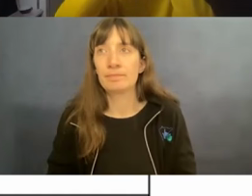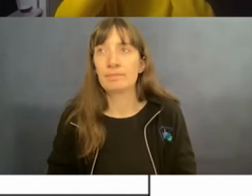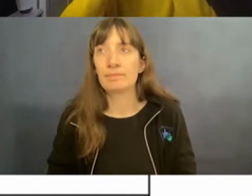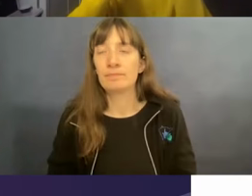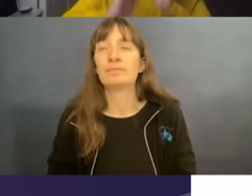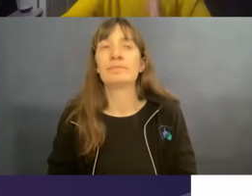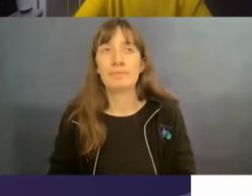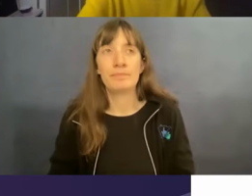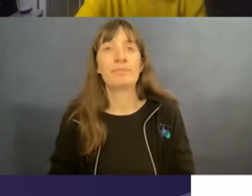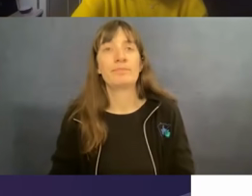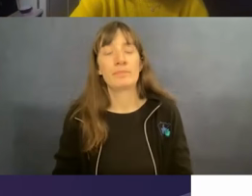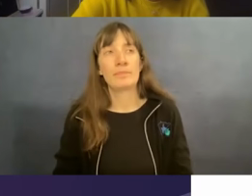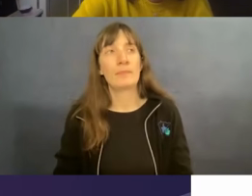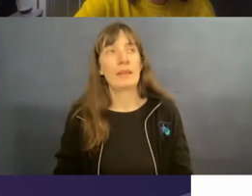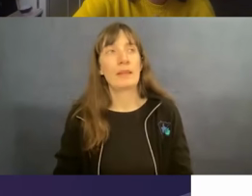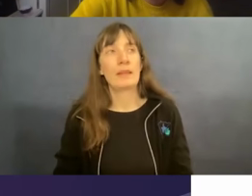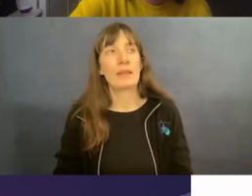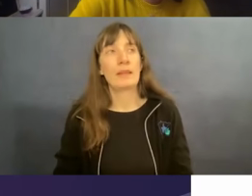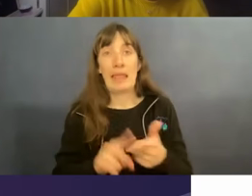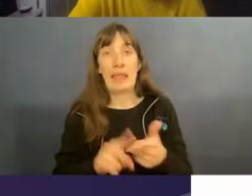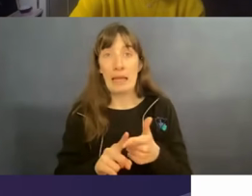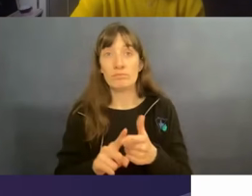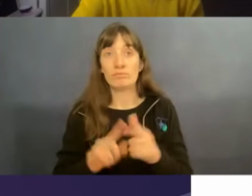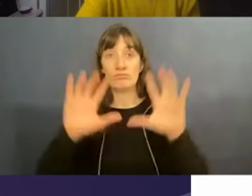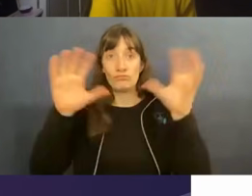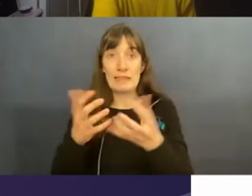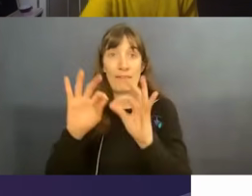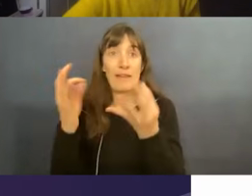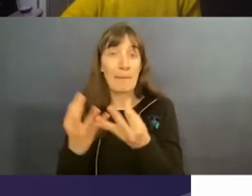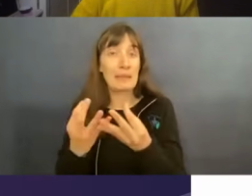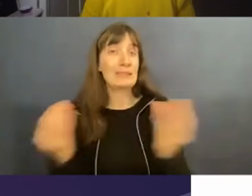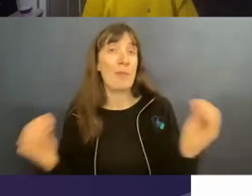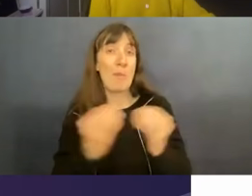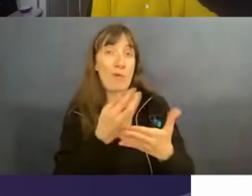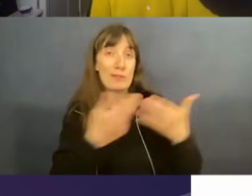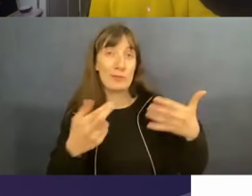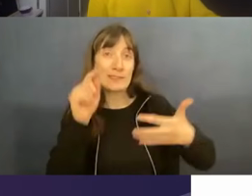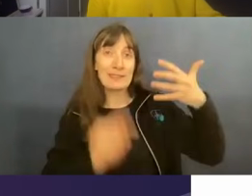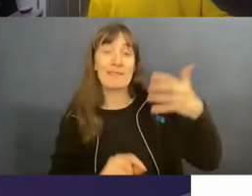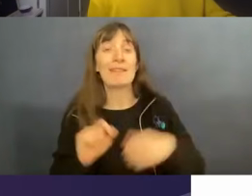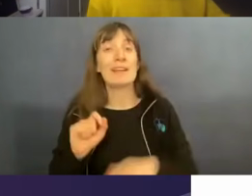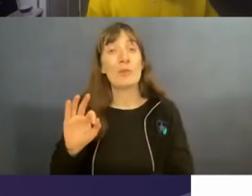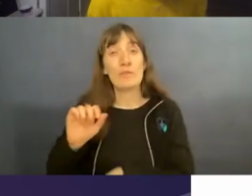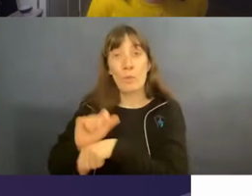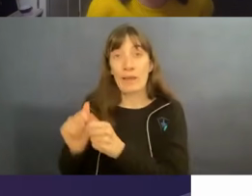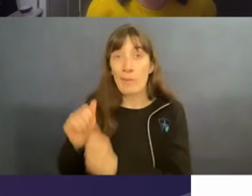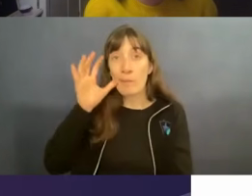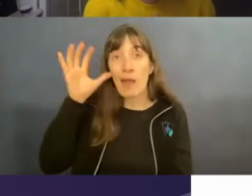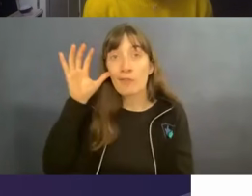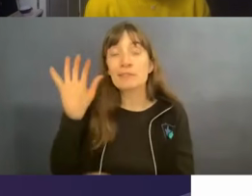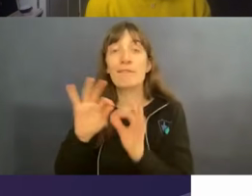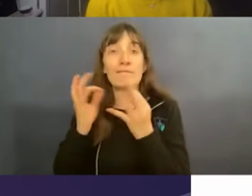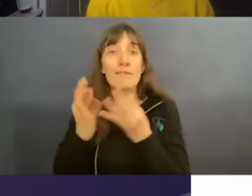And then as a family, so these are some more resources. So if you are, working with parents and